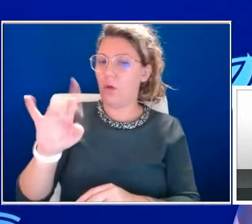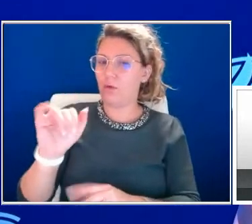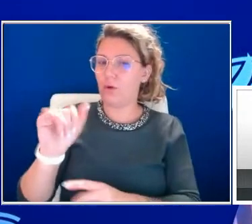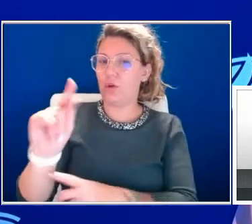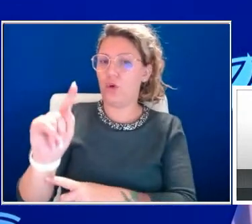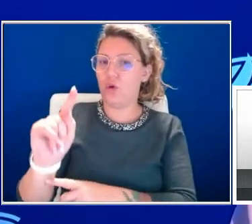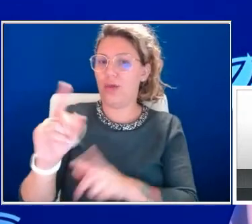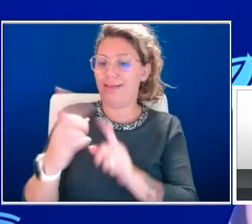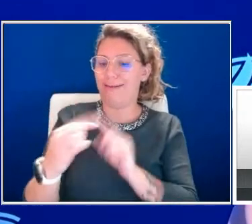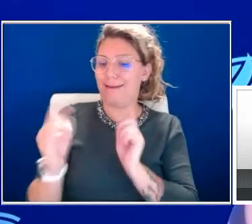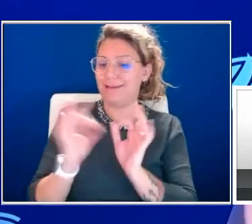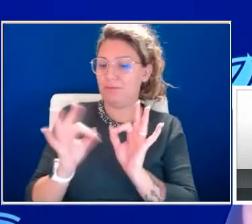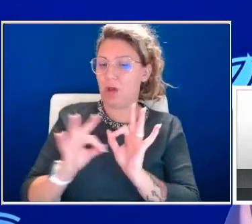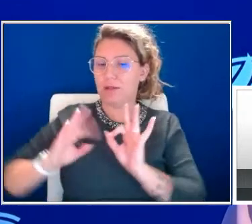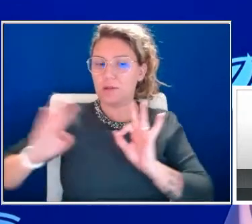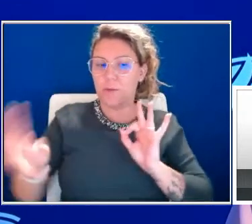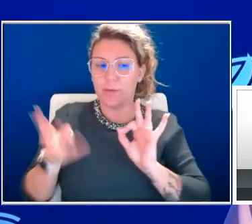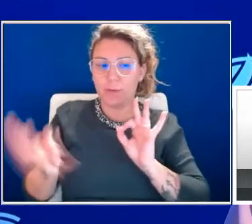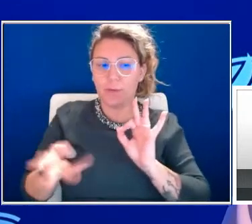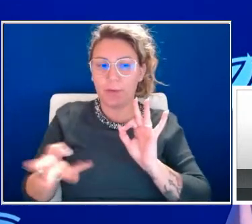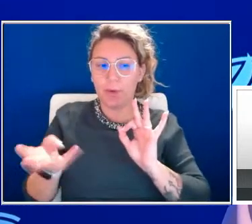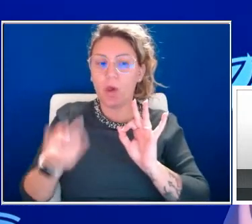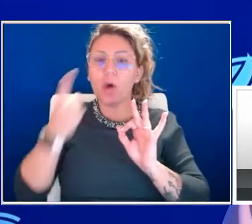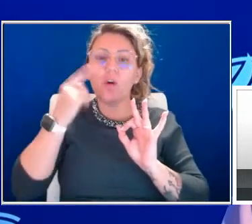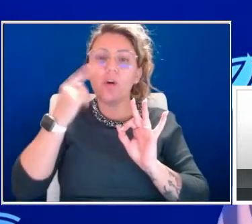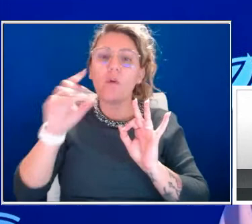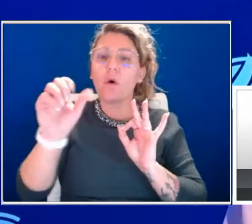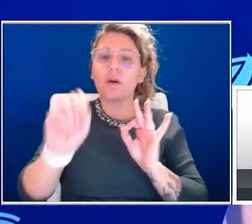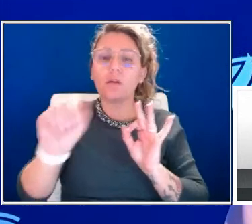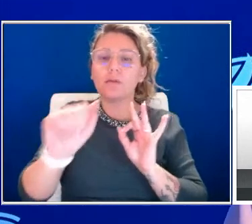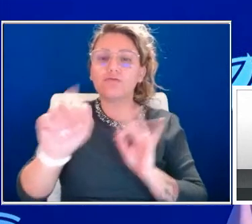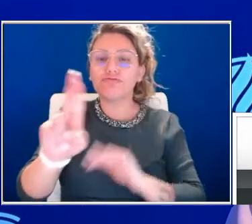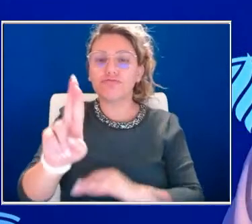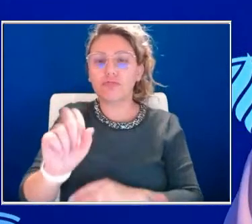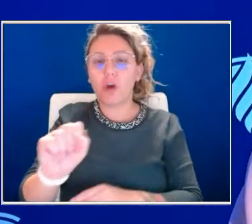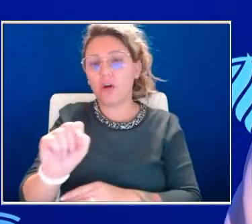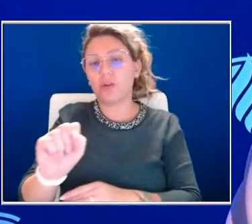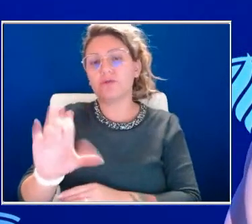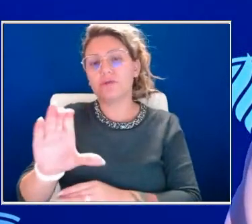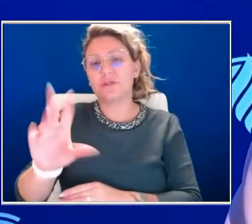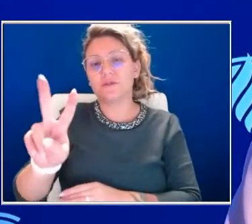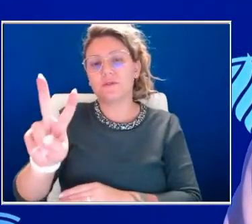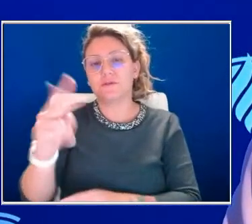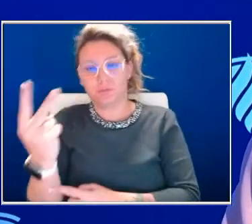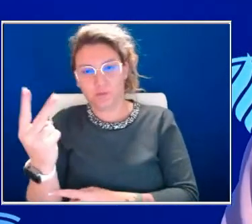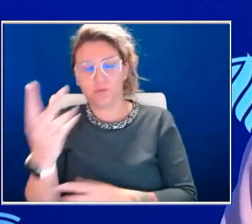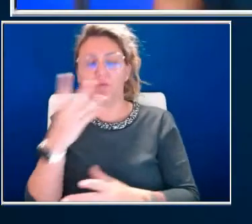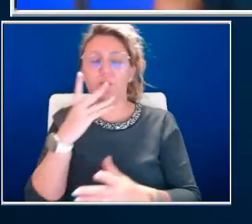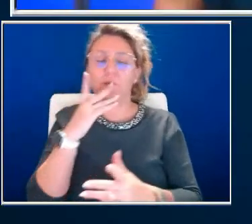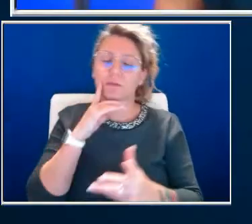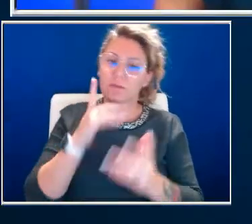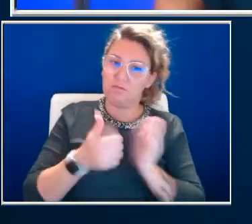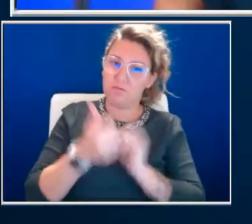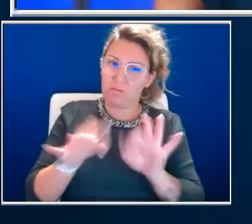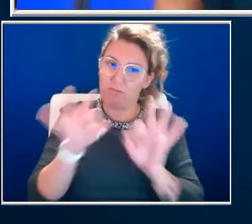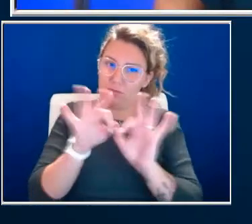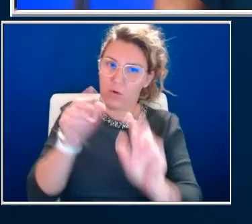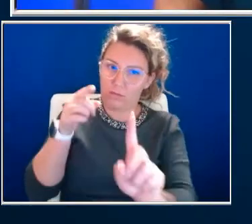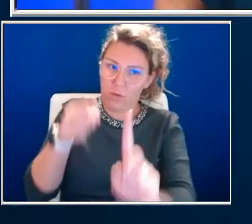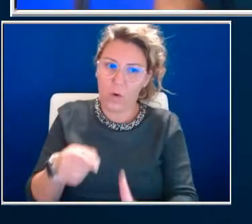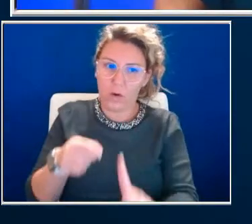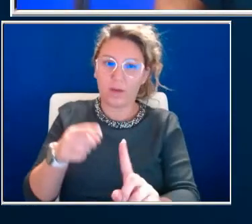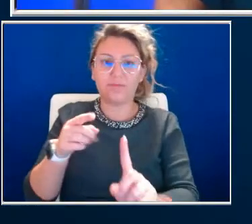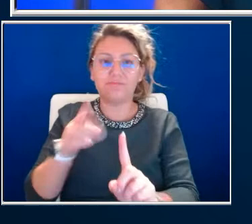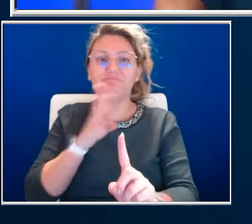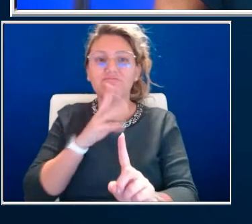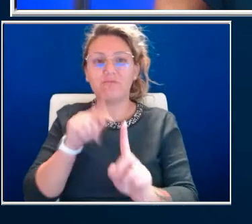of SARS-CoV-2 as well. So those are really the main points when we're talking about this, the variant soup. Oh, wait, Dr. Hawkinson, I was trying to